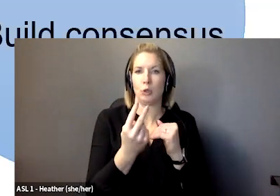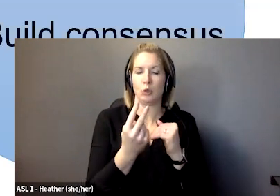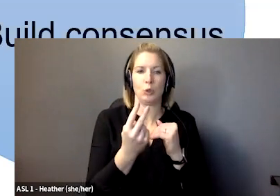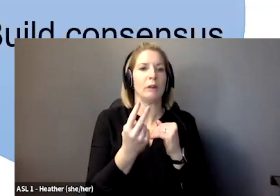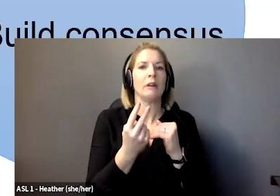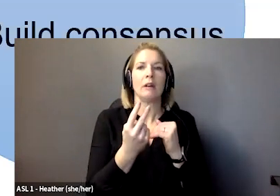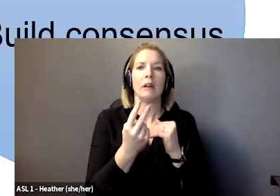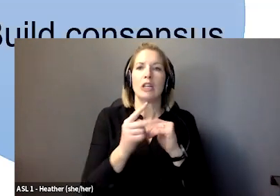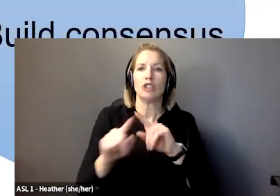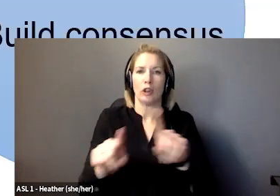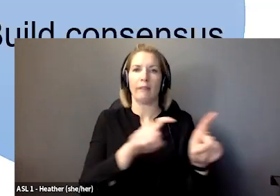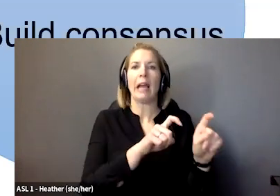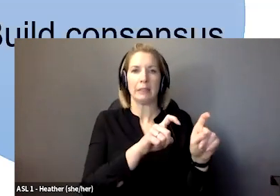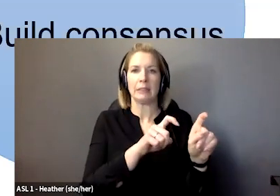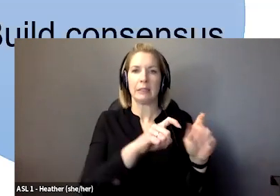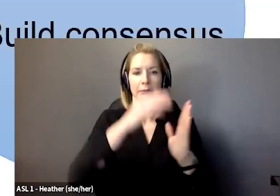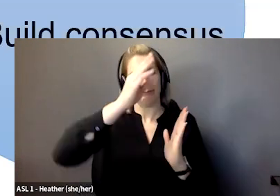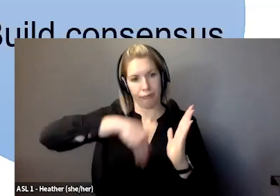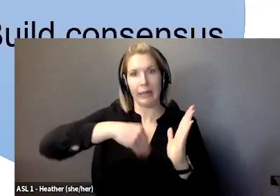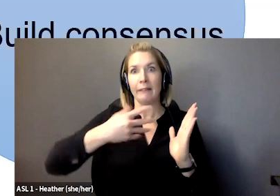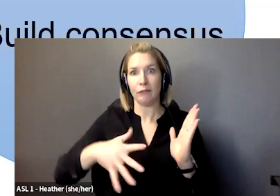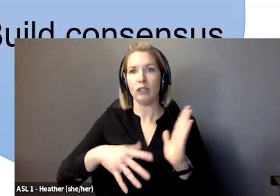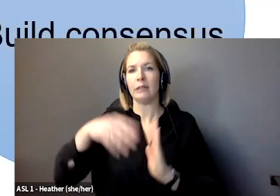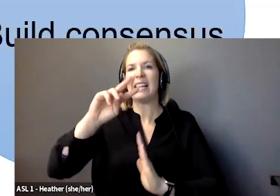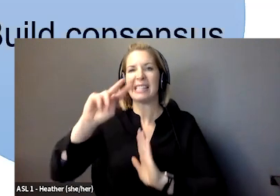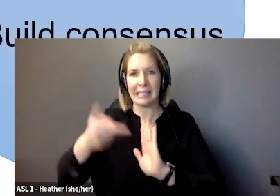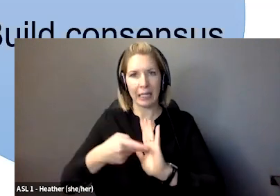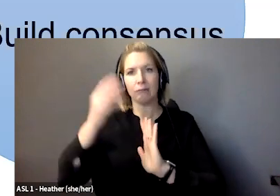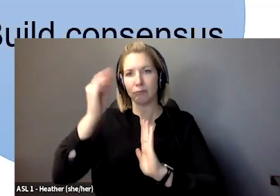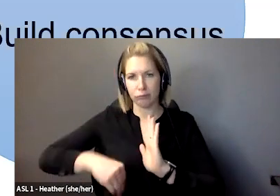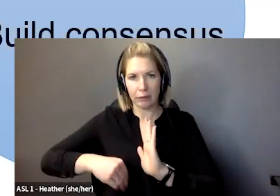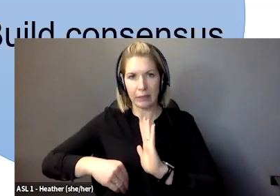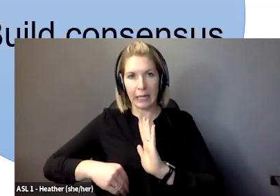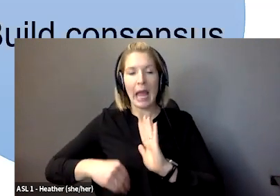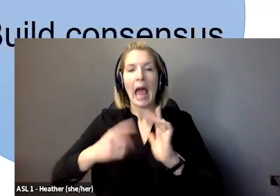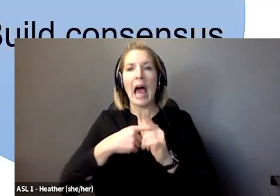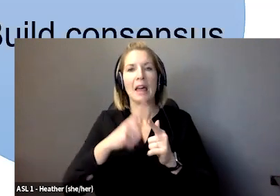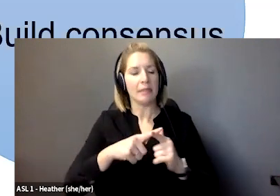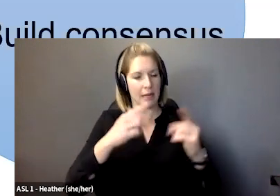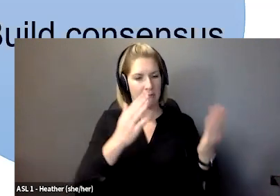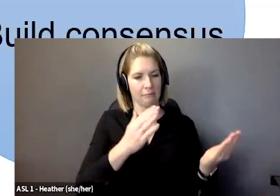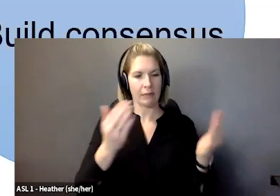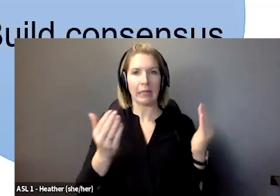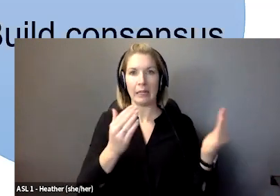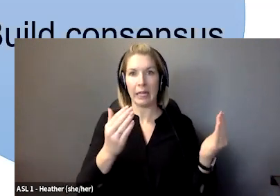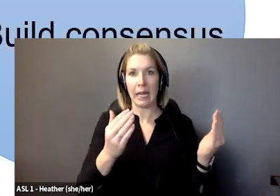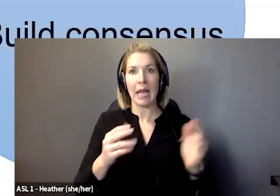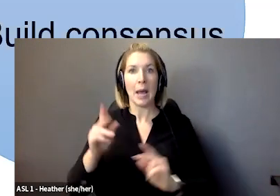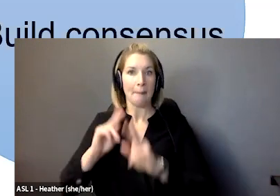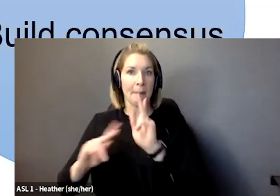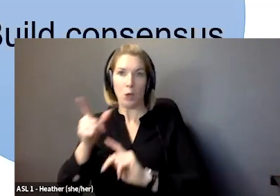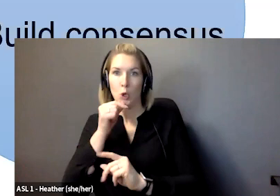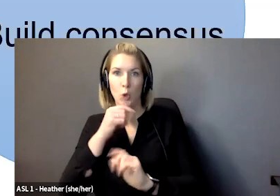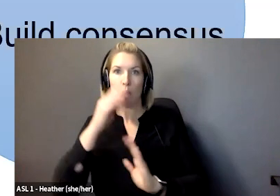round are built on the previous round's findings. Participants have the opportunity to see the anonymized result after each